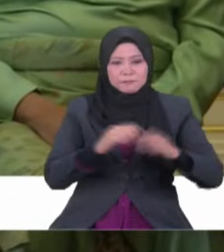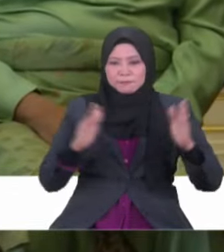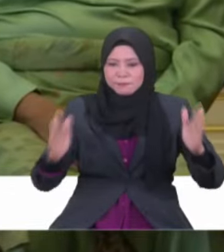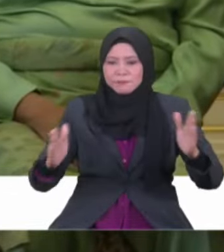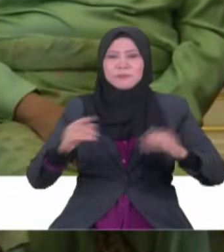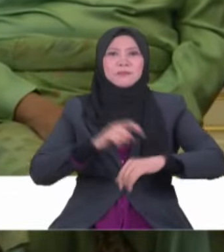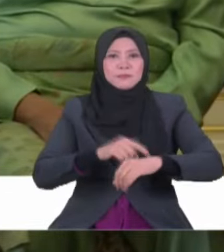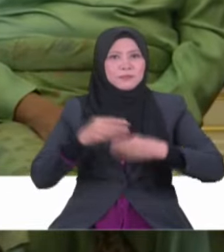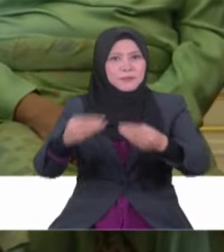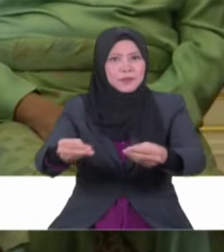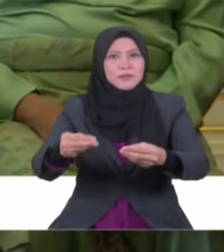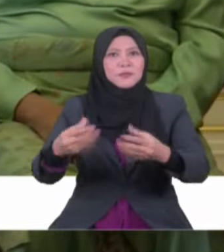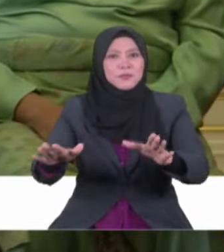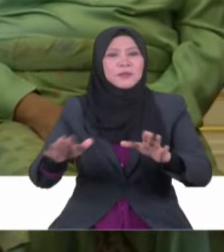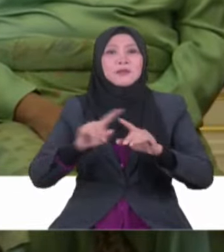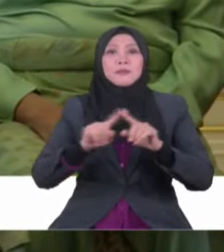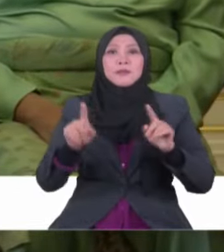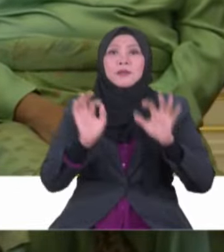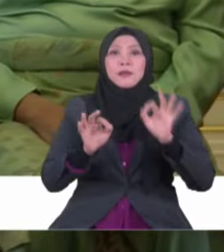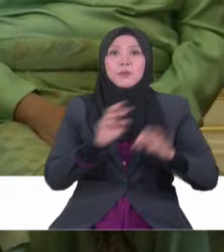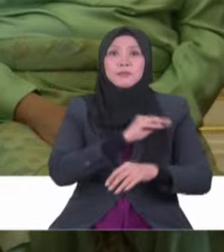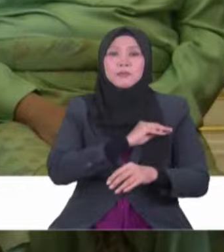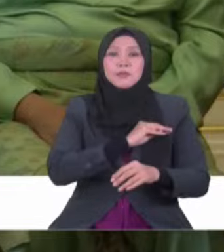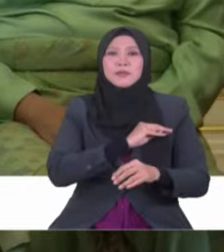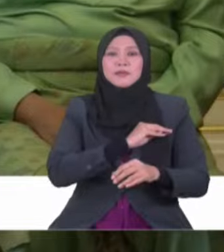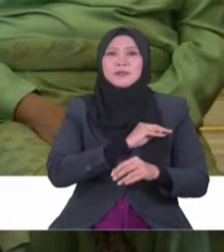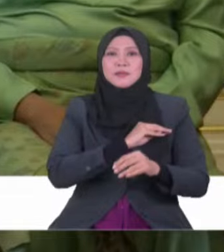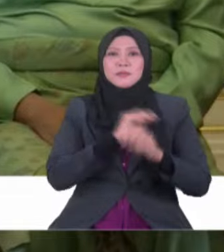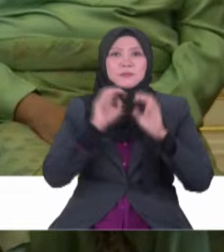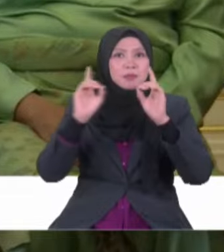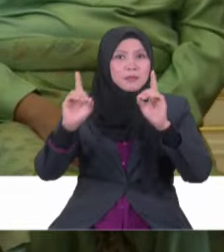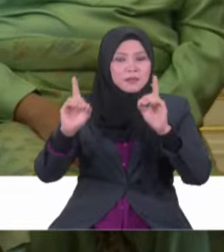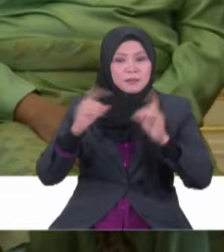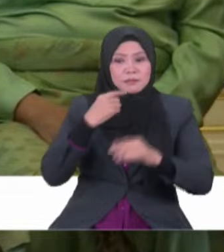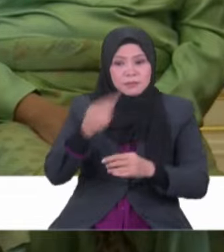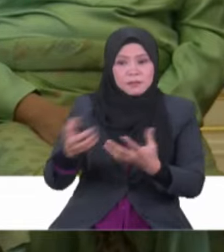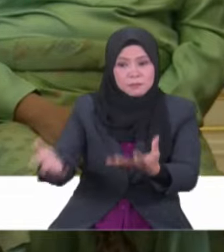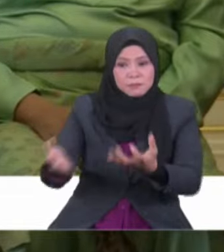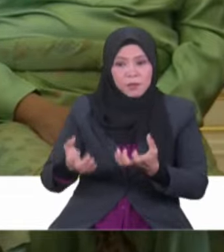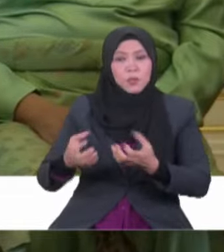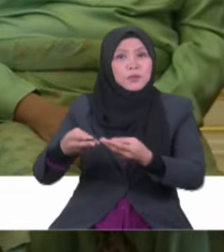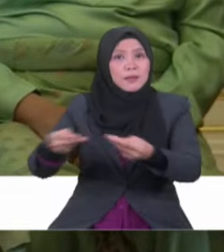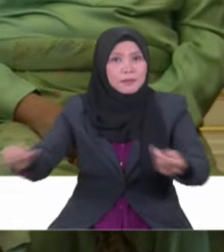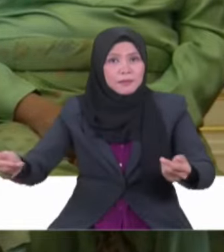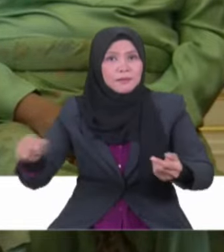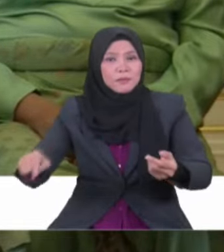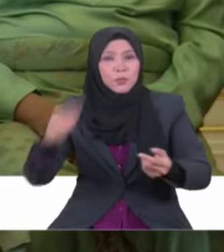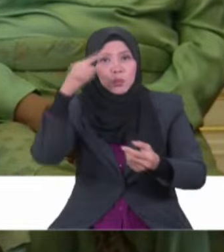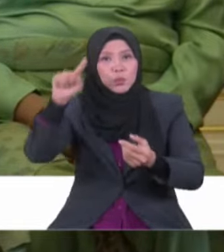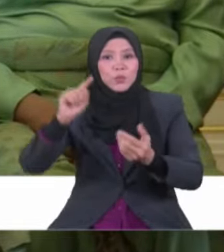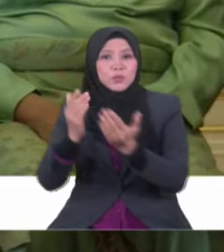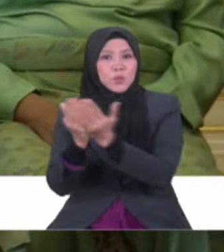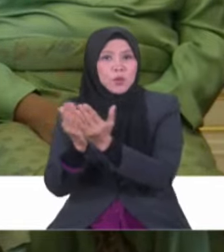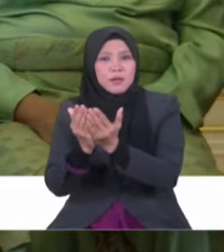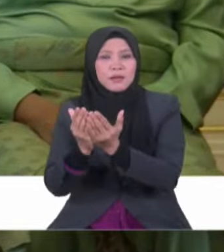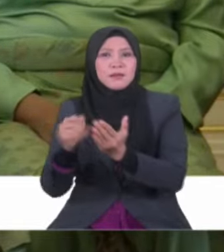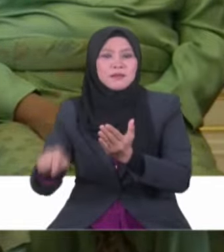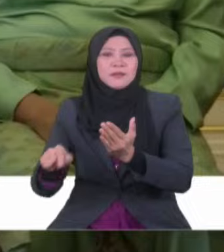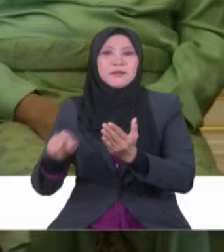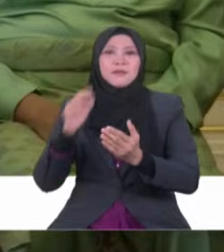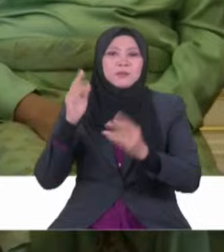given. If the Ministry of Education feels strongly that they want to have the land for a school project to be done